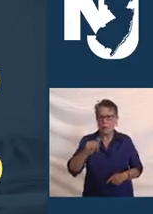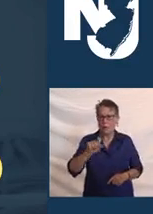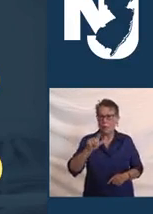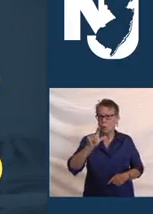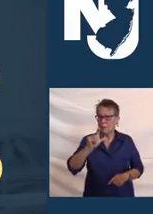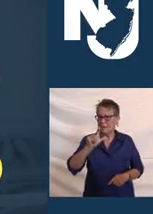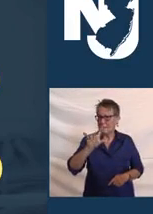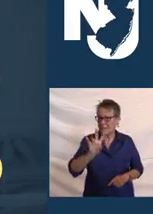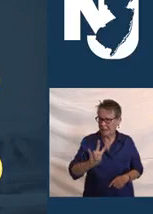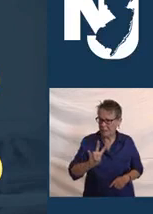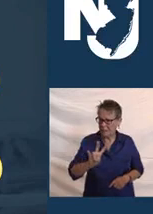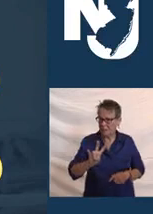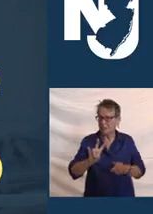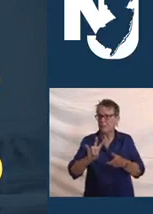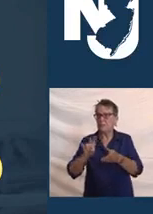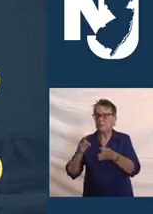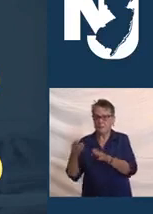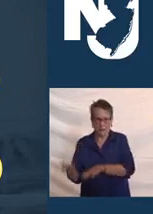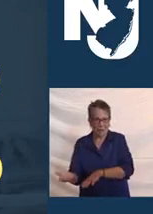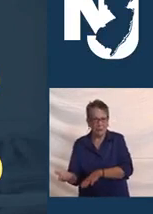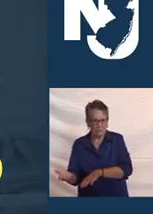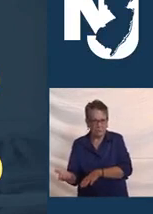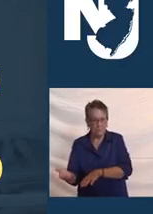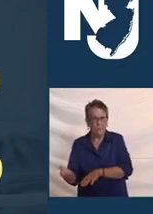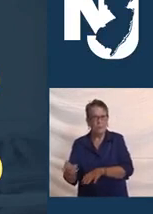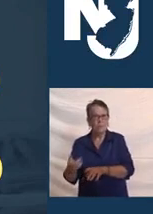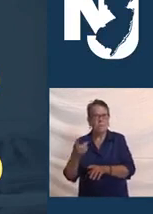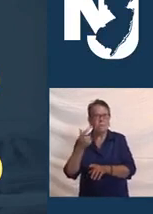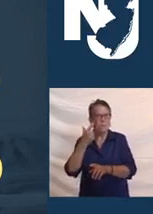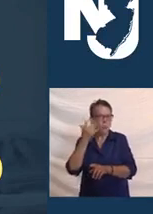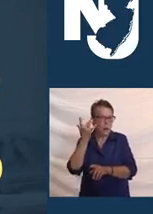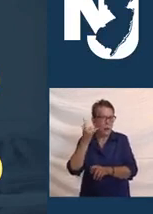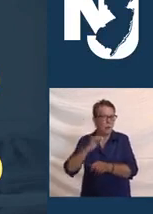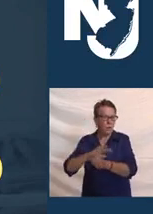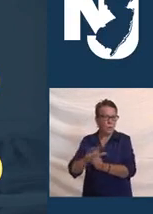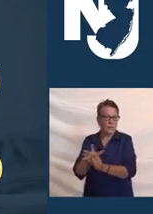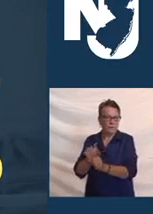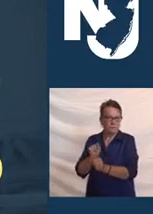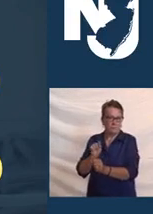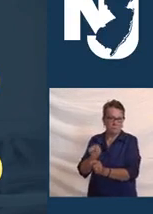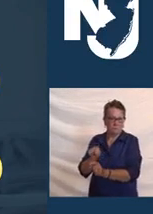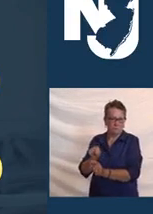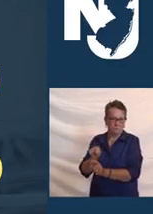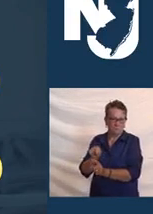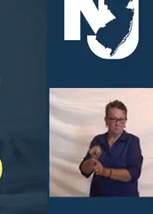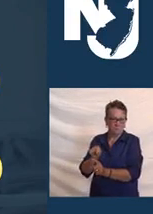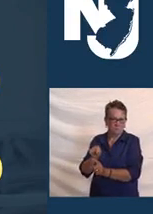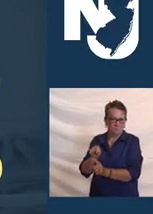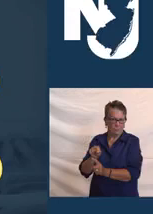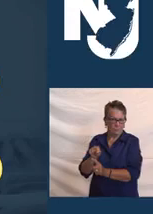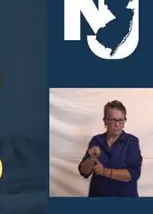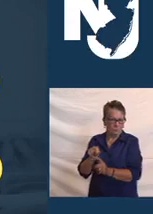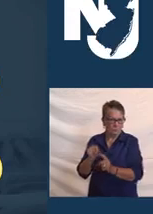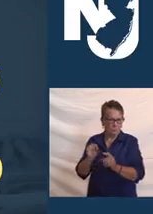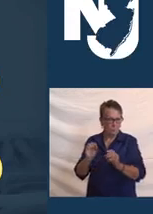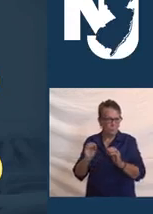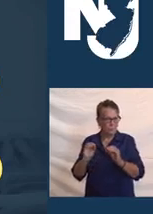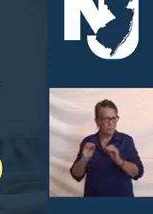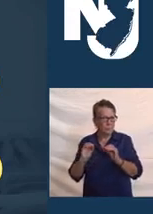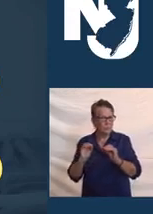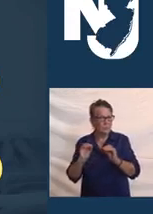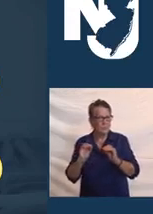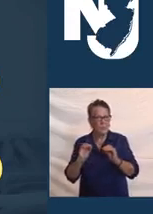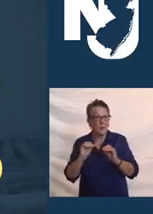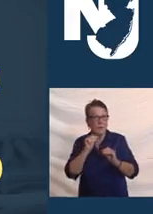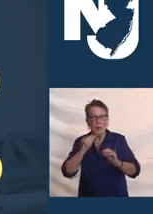COVID-related complications. None of them at this time are from anyone who was fully vaccinated. We have been reviewing